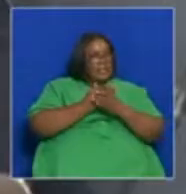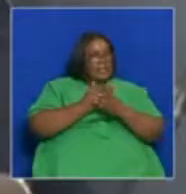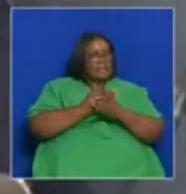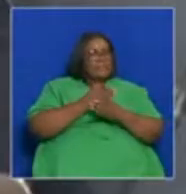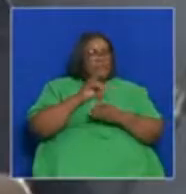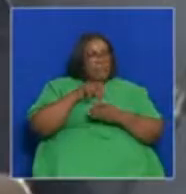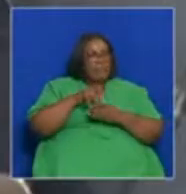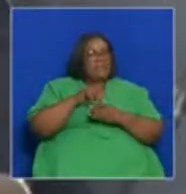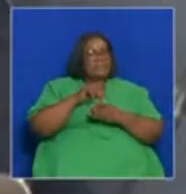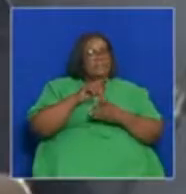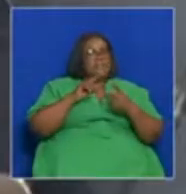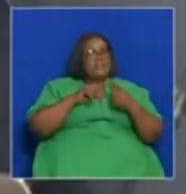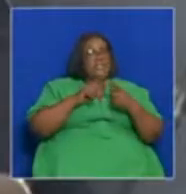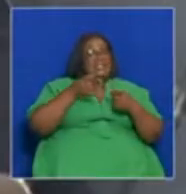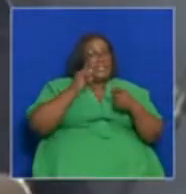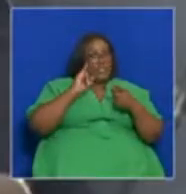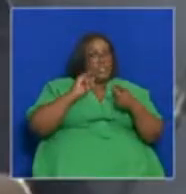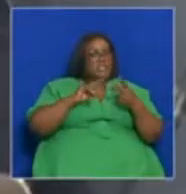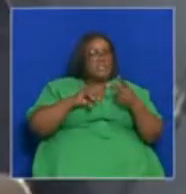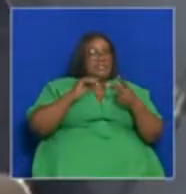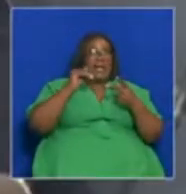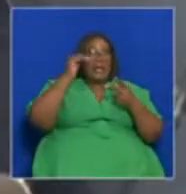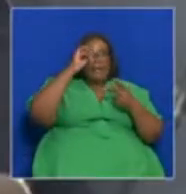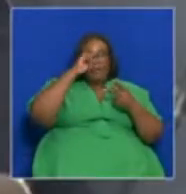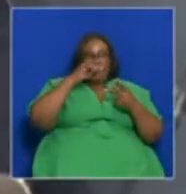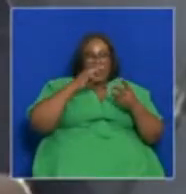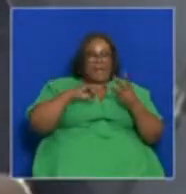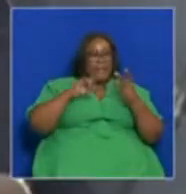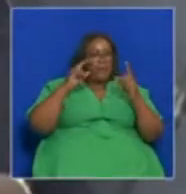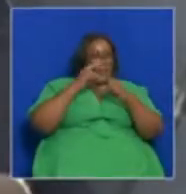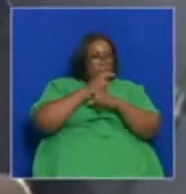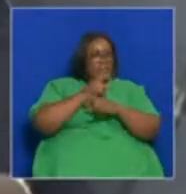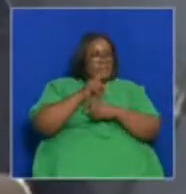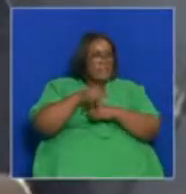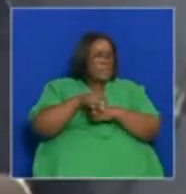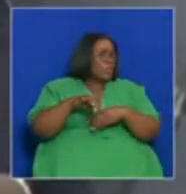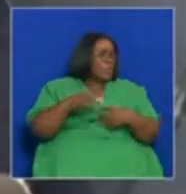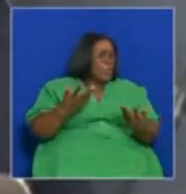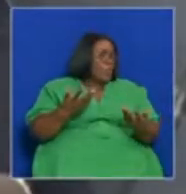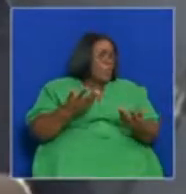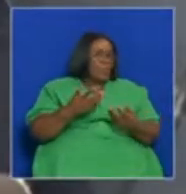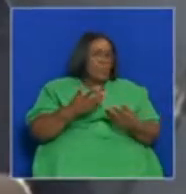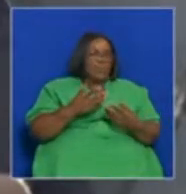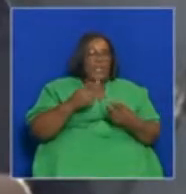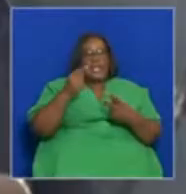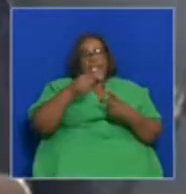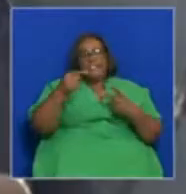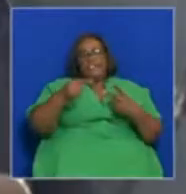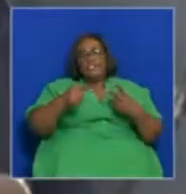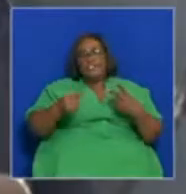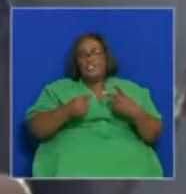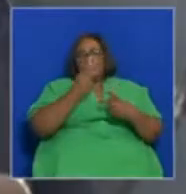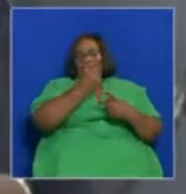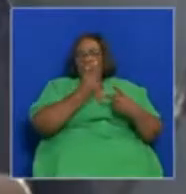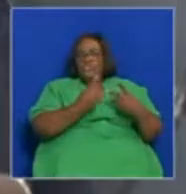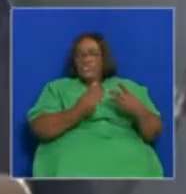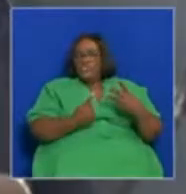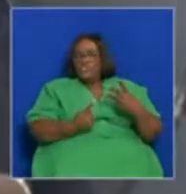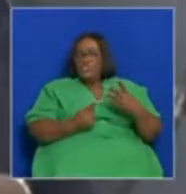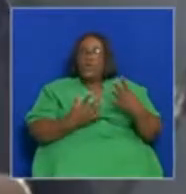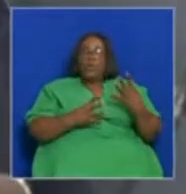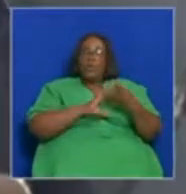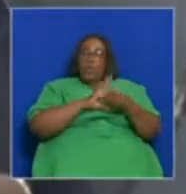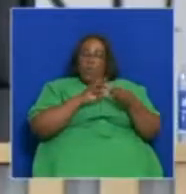serious, high-profile, and complex, or is it or each one of those three, serious, high-profile,